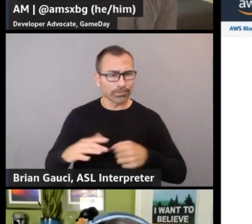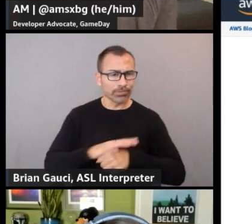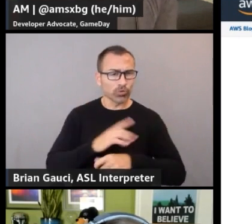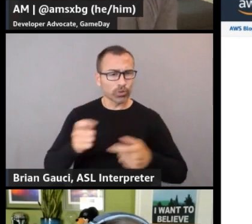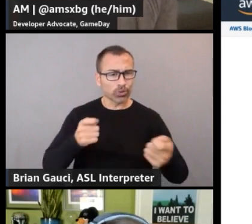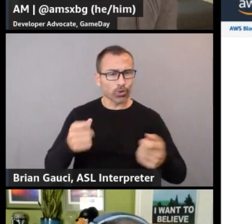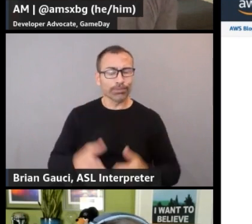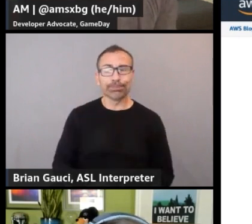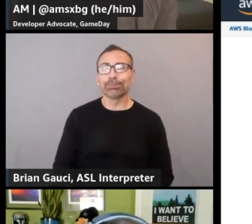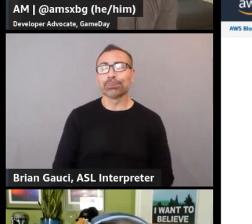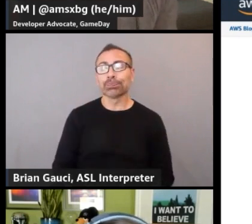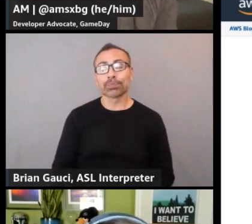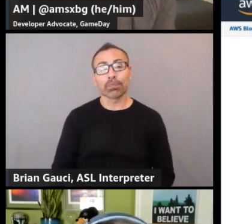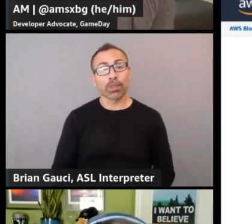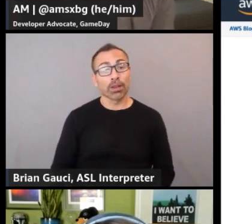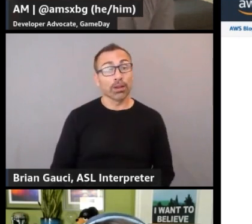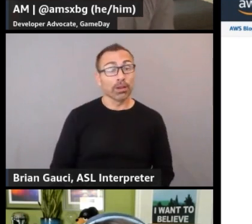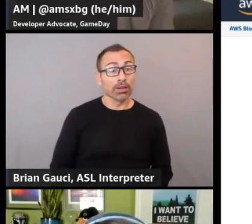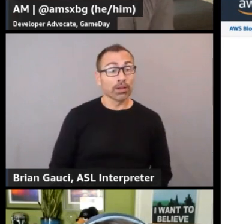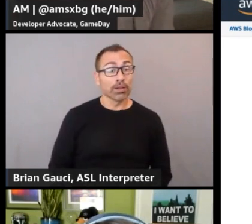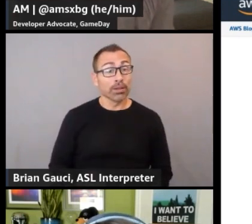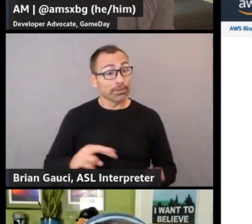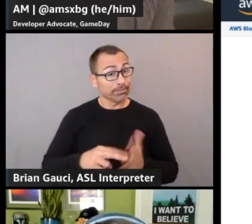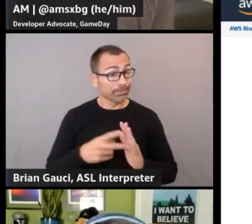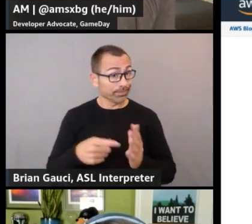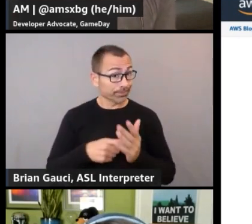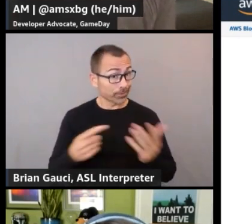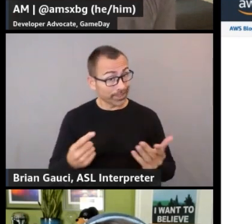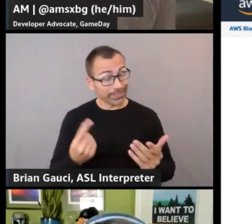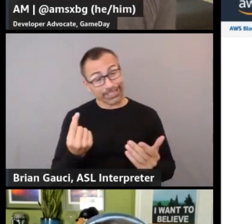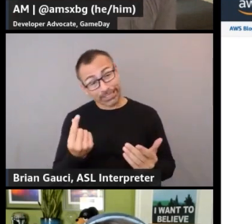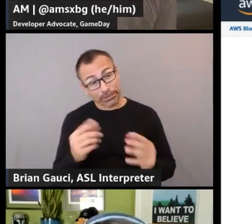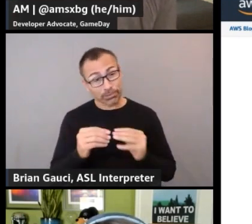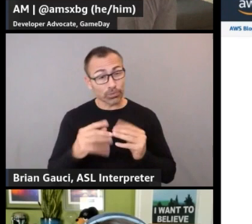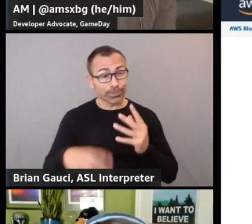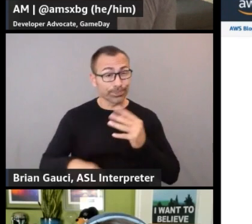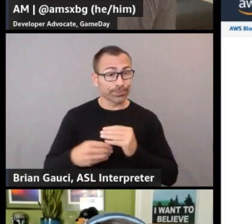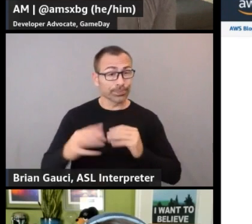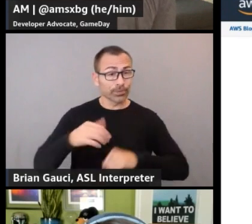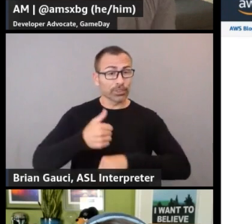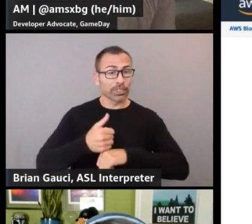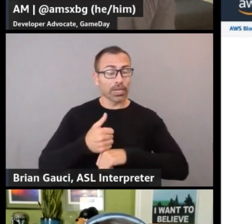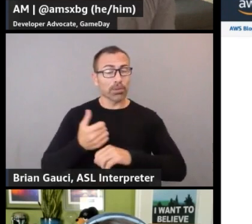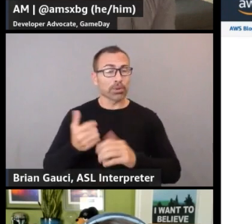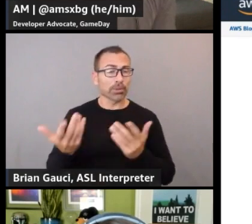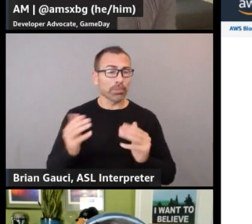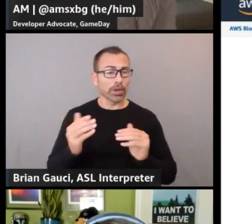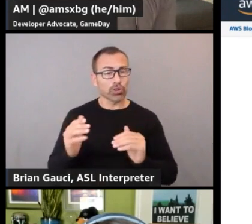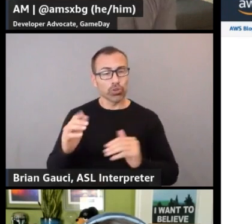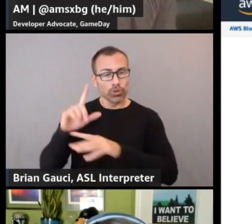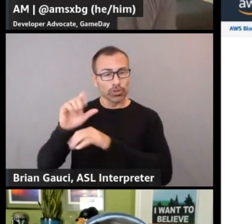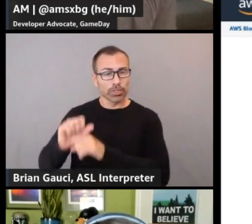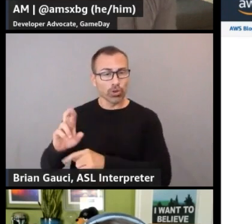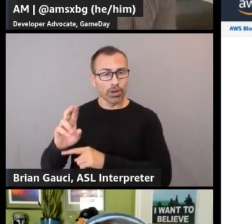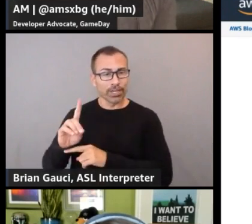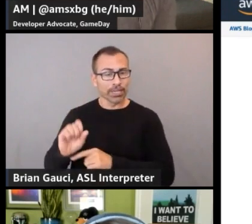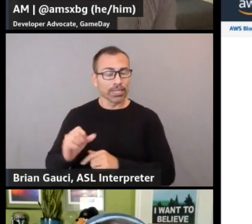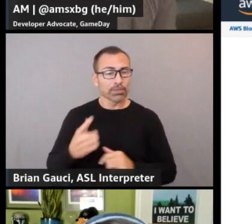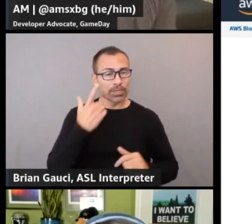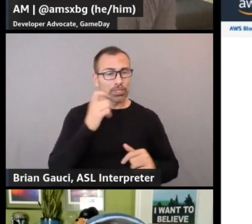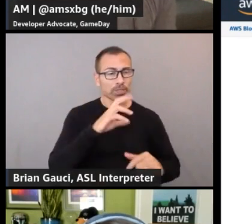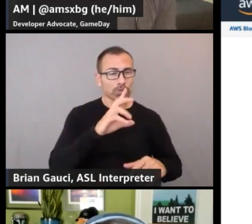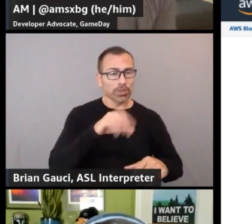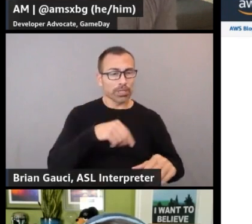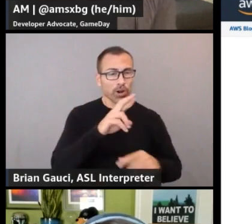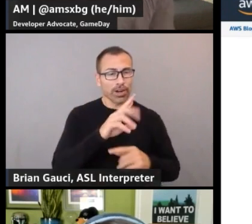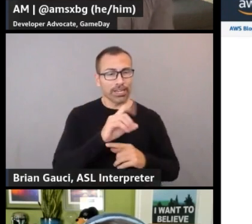That does mean, though, you just have to do a bit of extra setup compared to traditional RDS. Traditional RDS, you don't need to set up permissions, but here, because